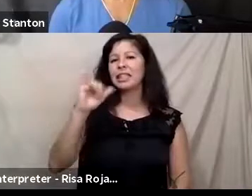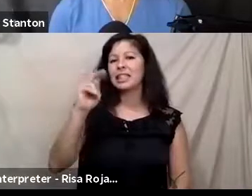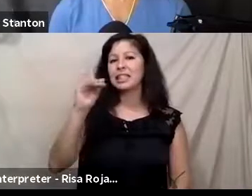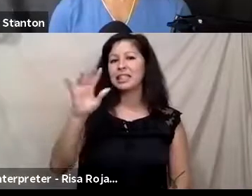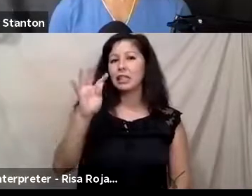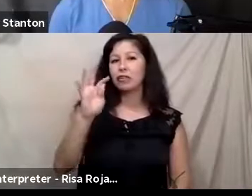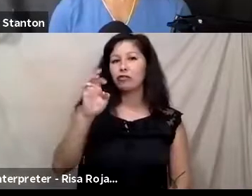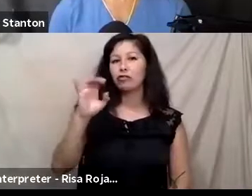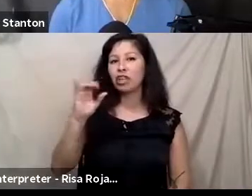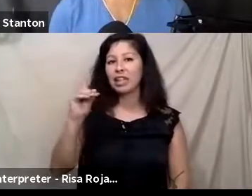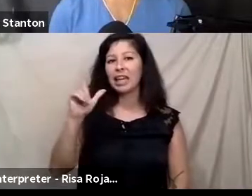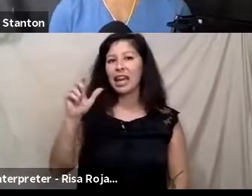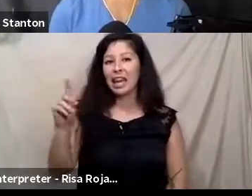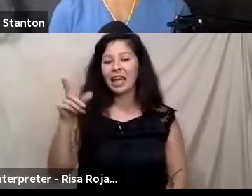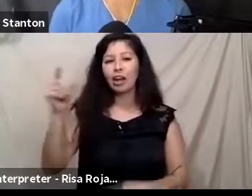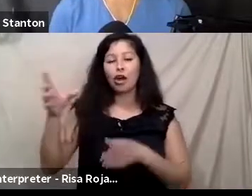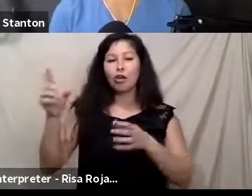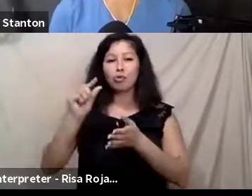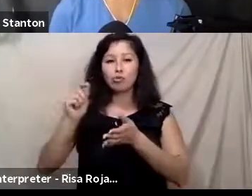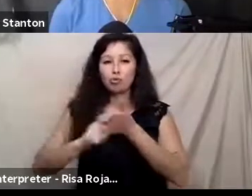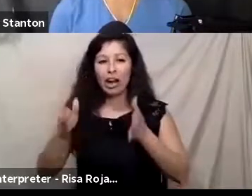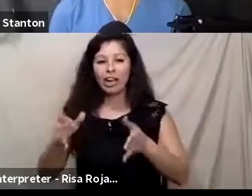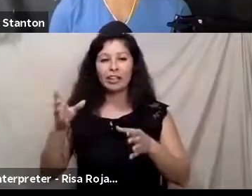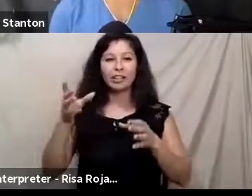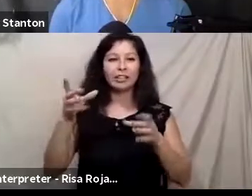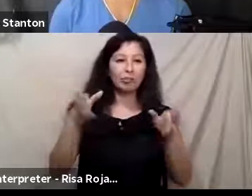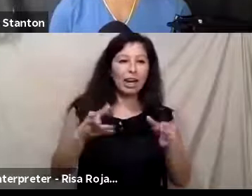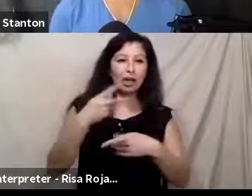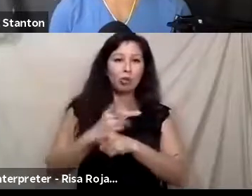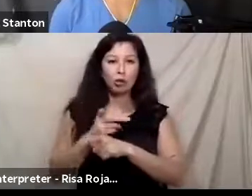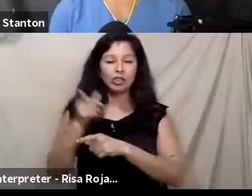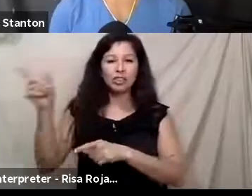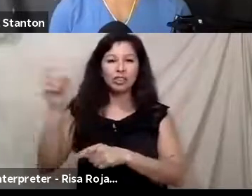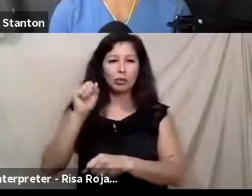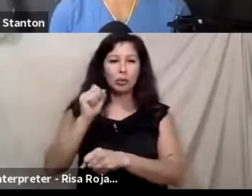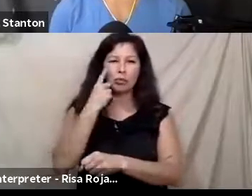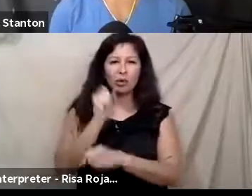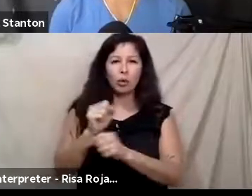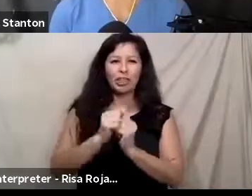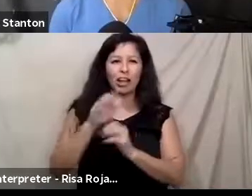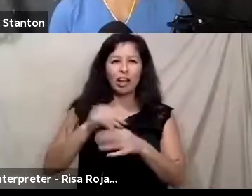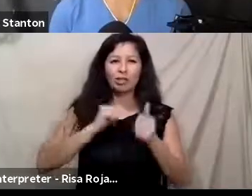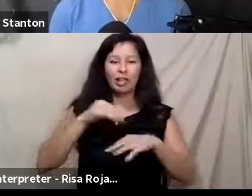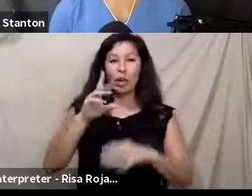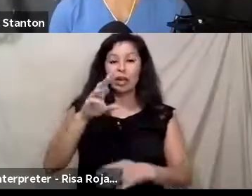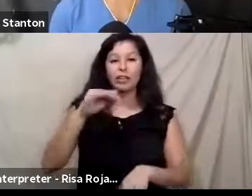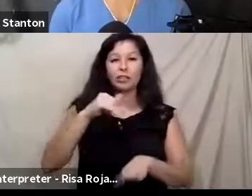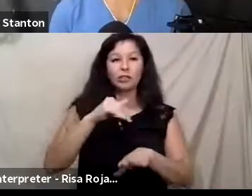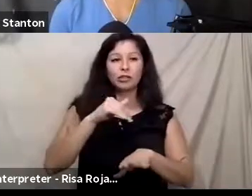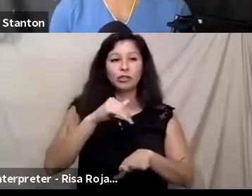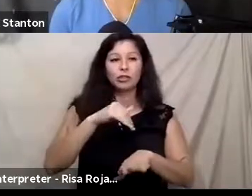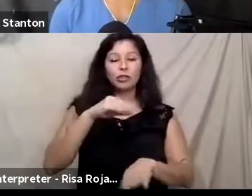director, producer was directing, and we had just worked together on a show in New Zealand. And so we already had that